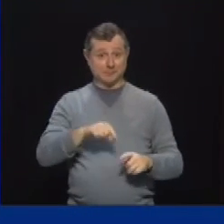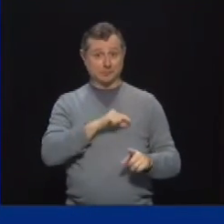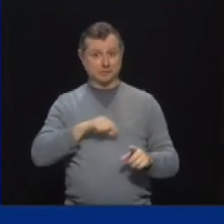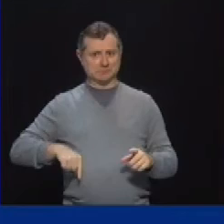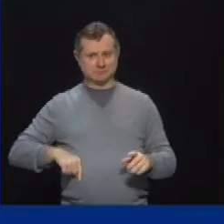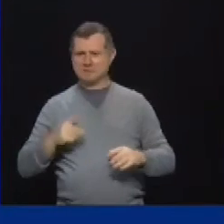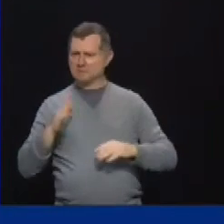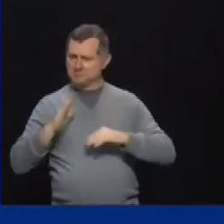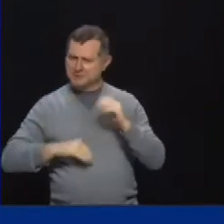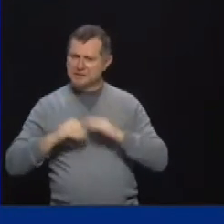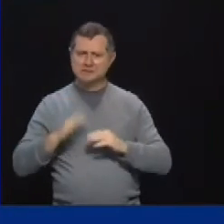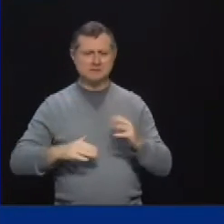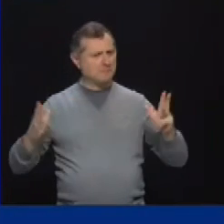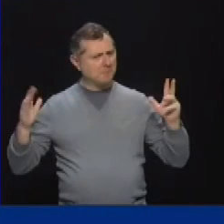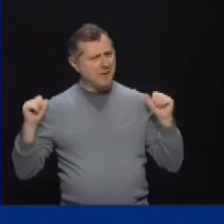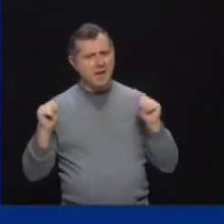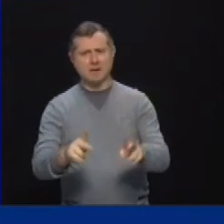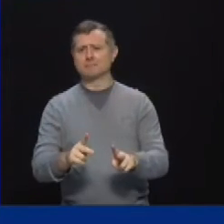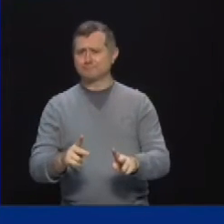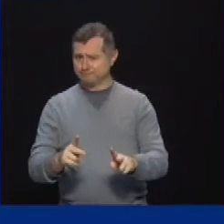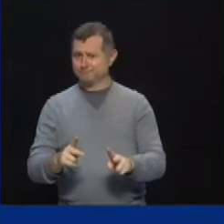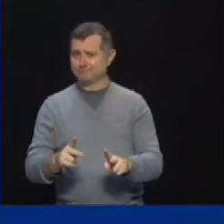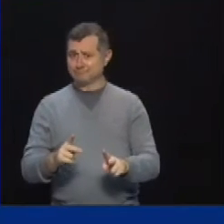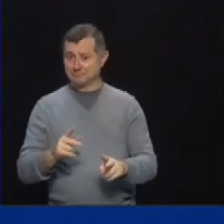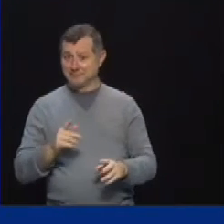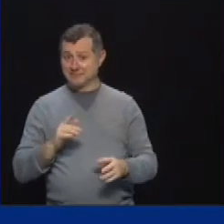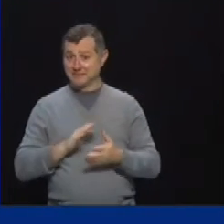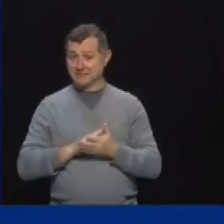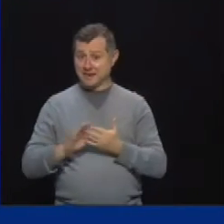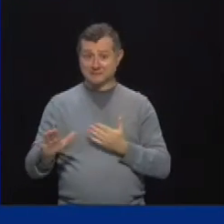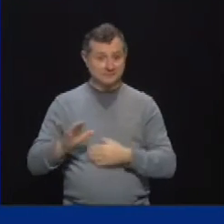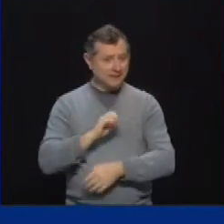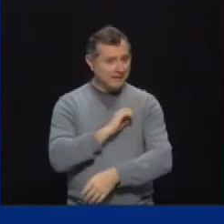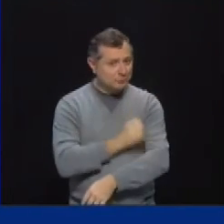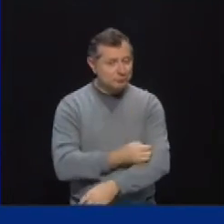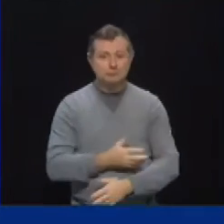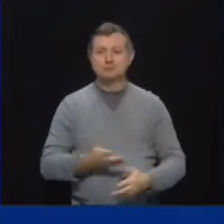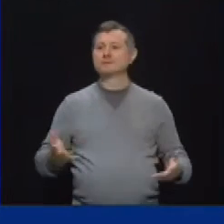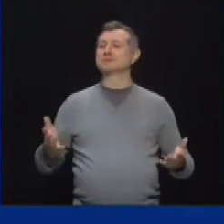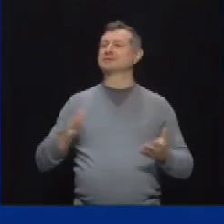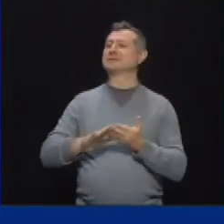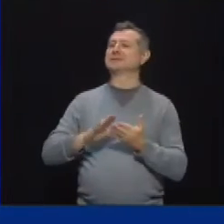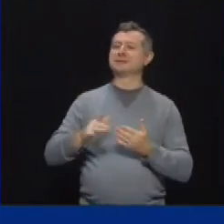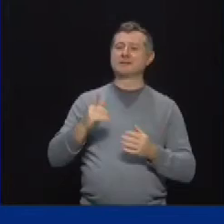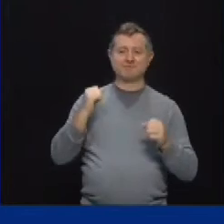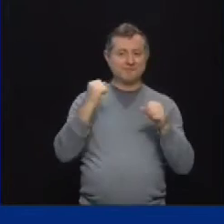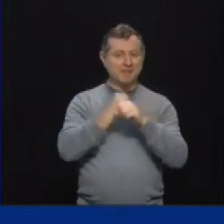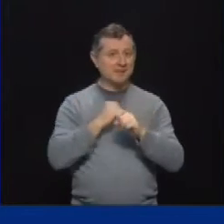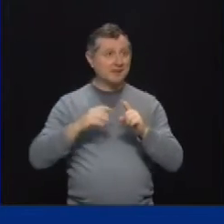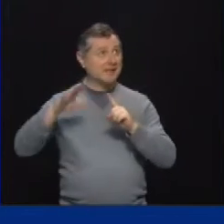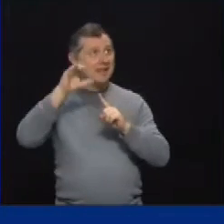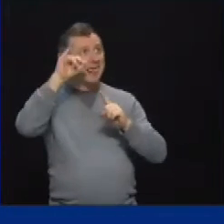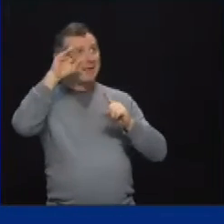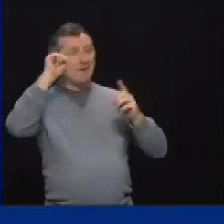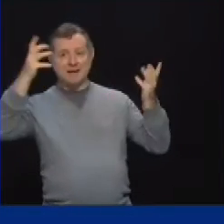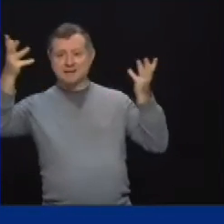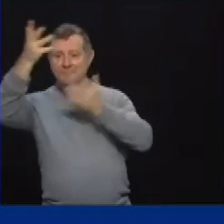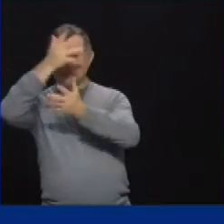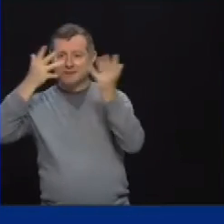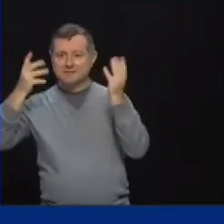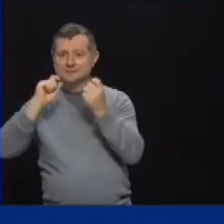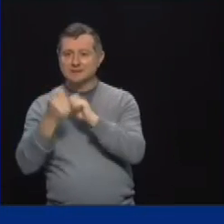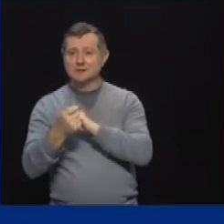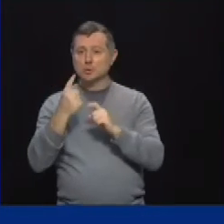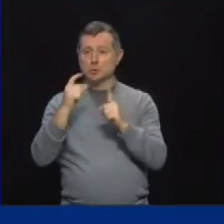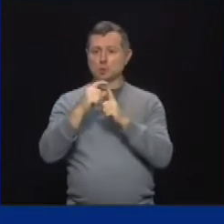also clean energy and fighting back climate change, he sees one word, it's jobs. I'm the same